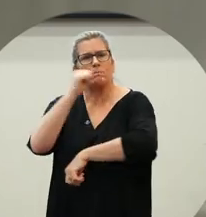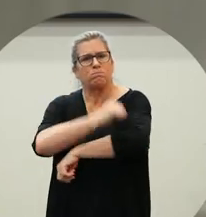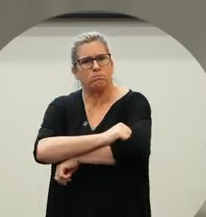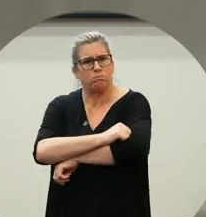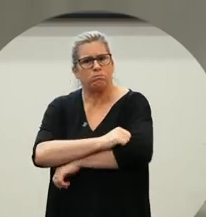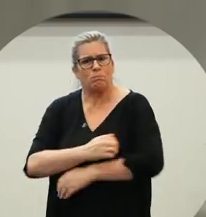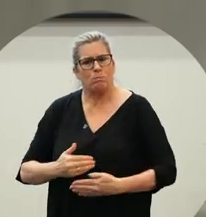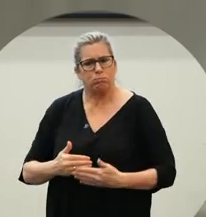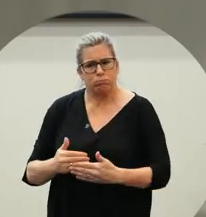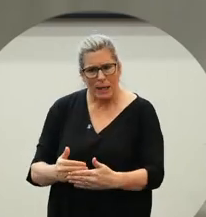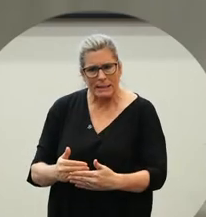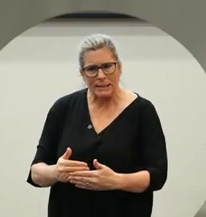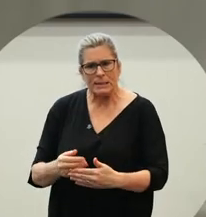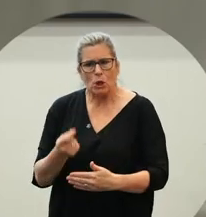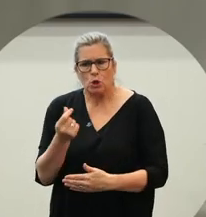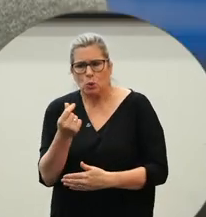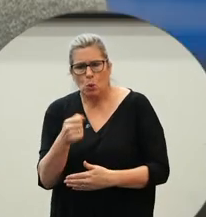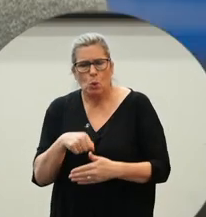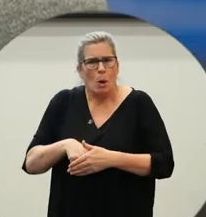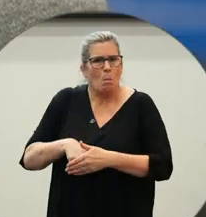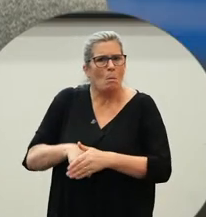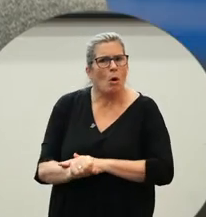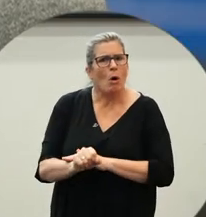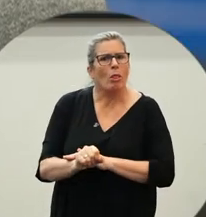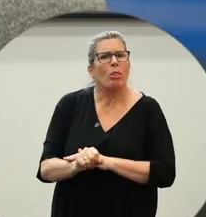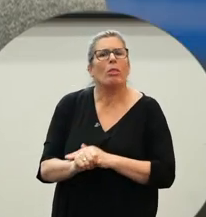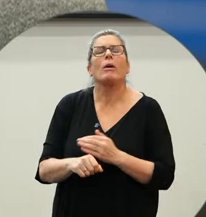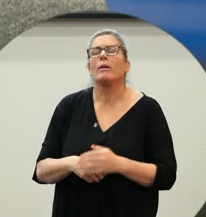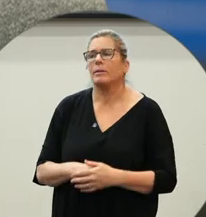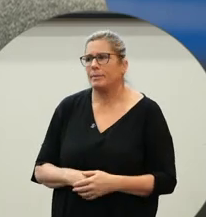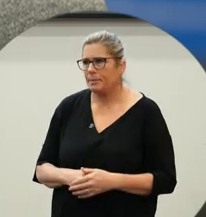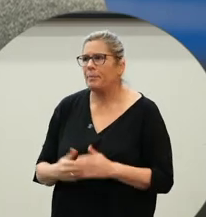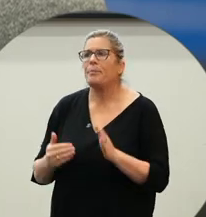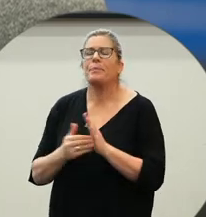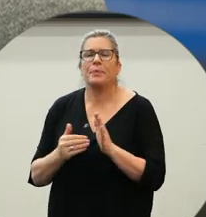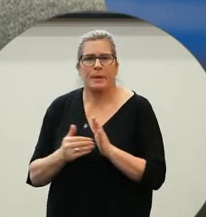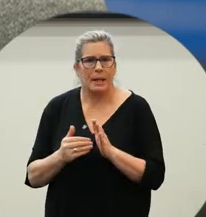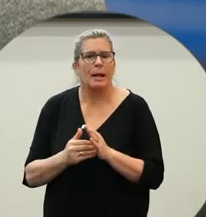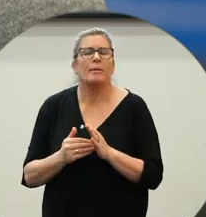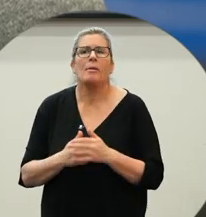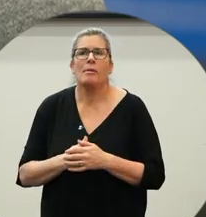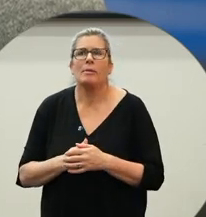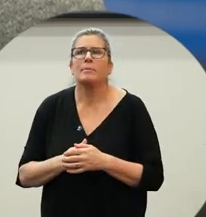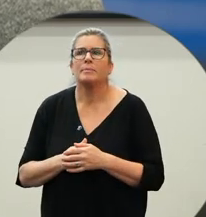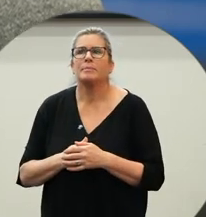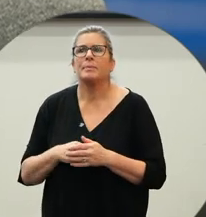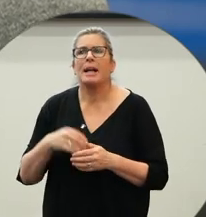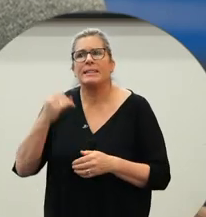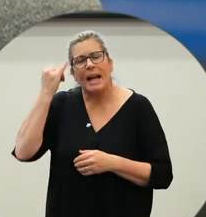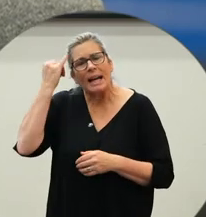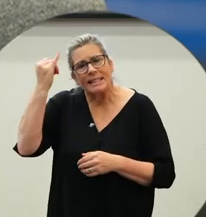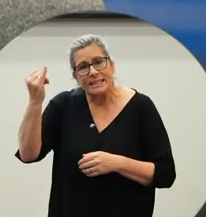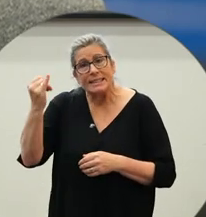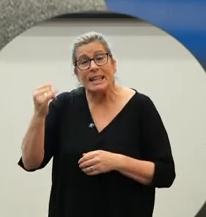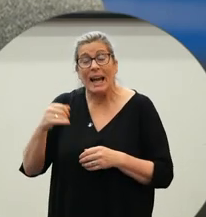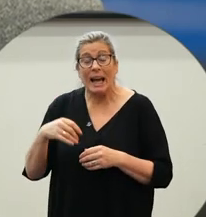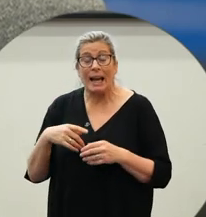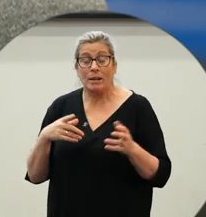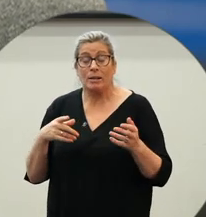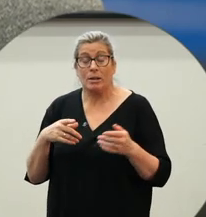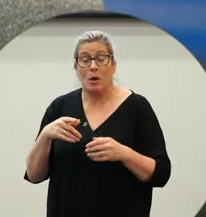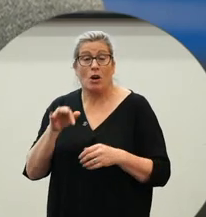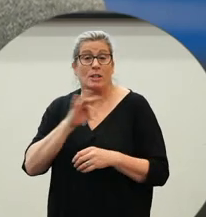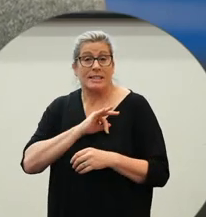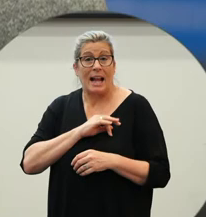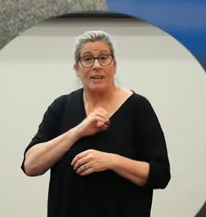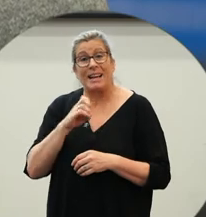pregnant, about to give birth. Yeah, this is yet another scheme. The idea was concocted between herself and Eddie that